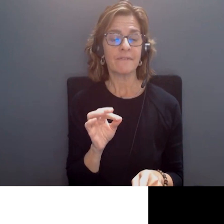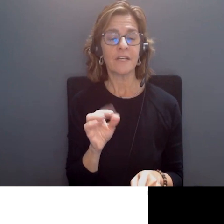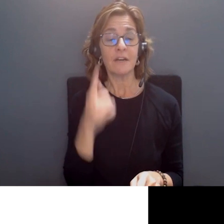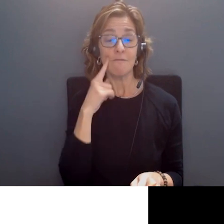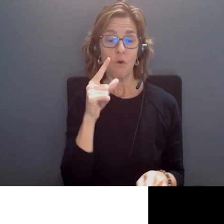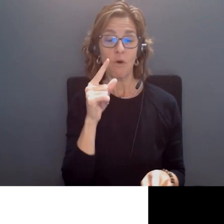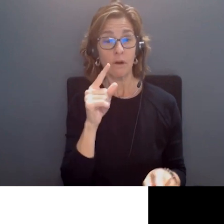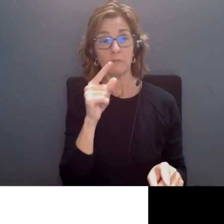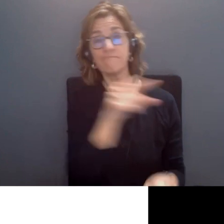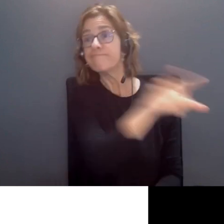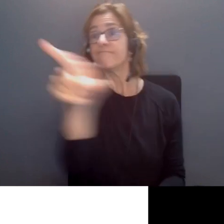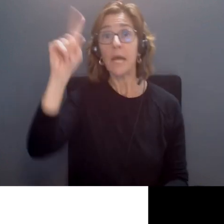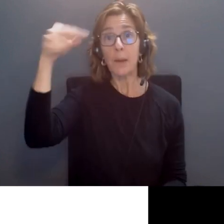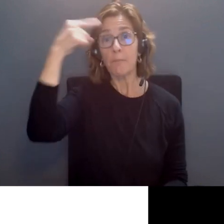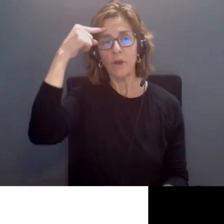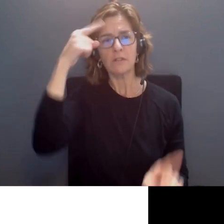them.